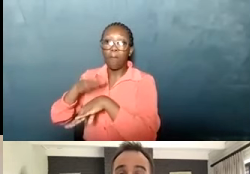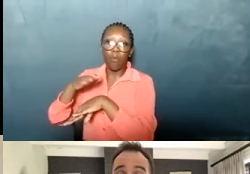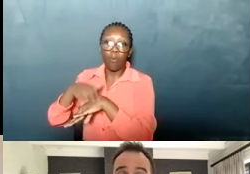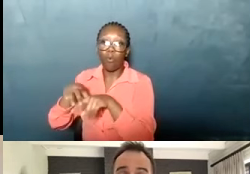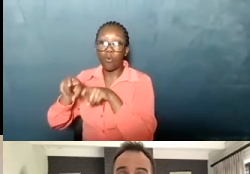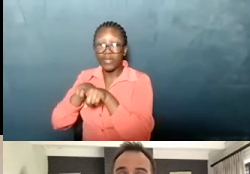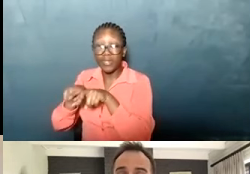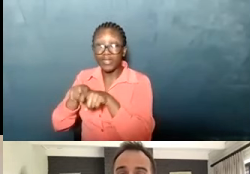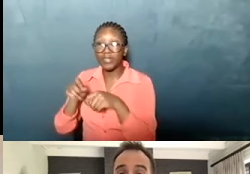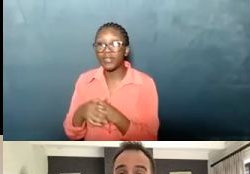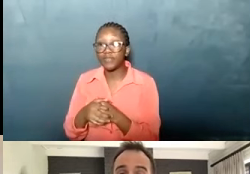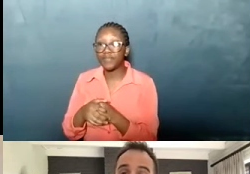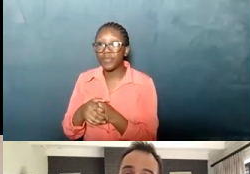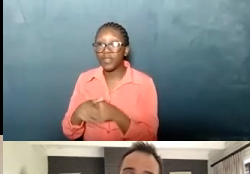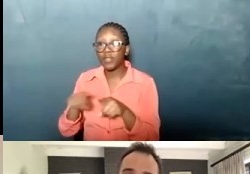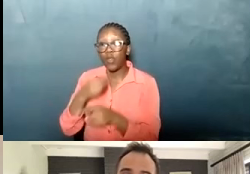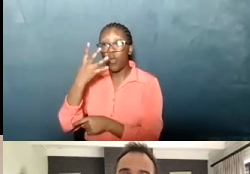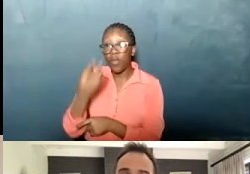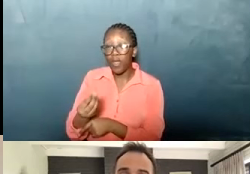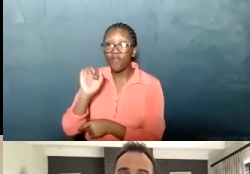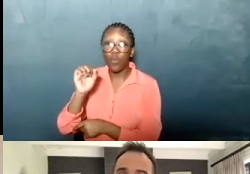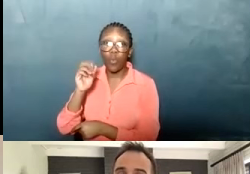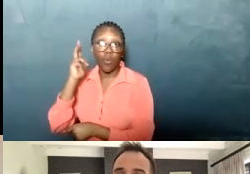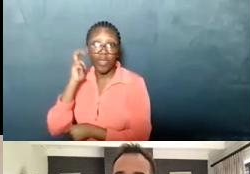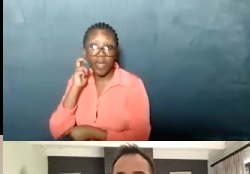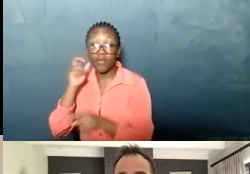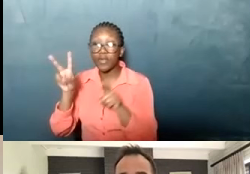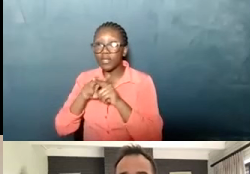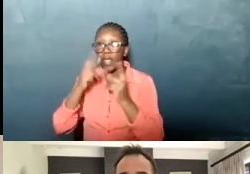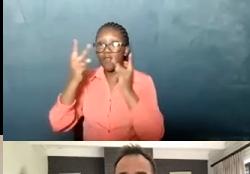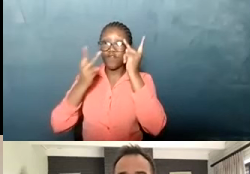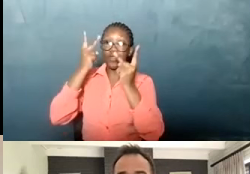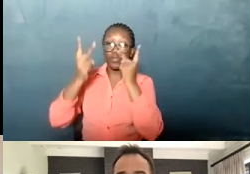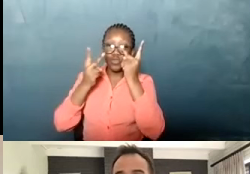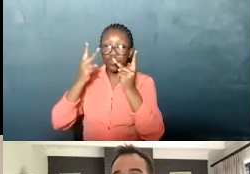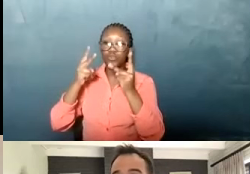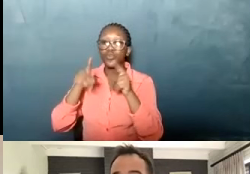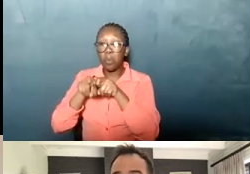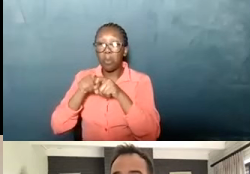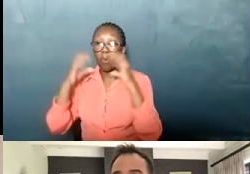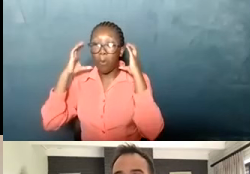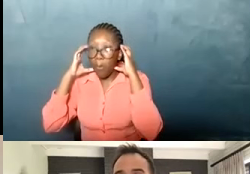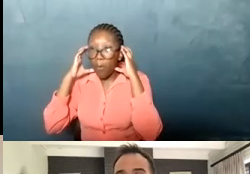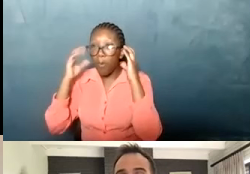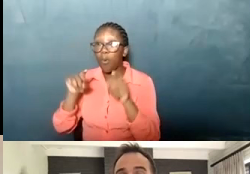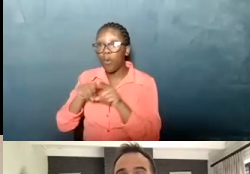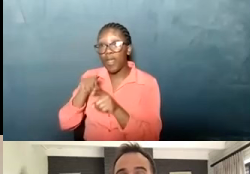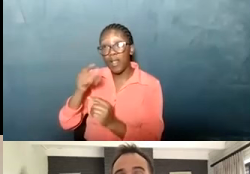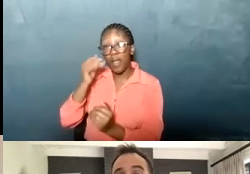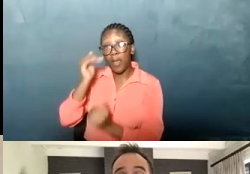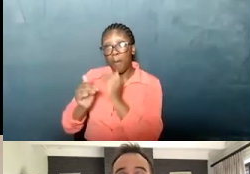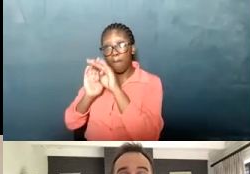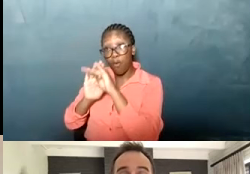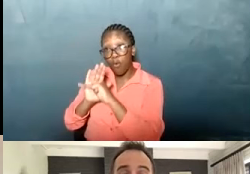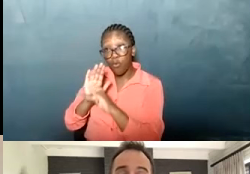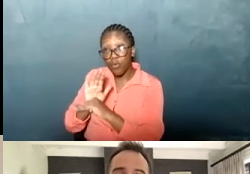and vision screening on the same device used by community health workers, with screening programs, outcomes